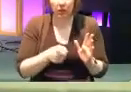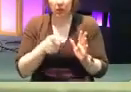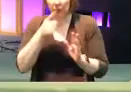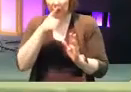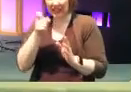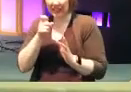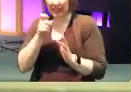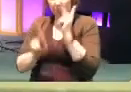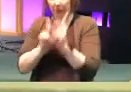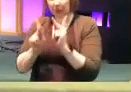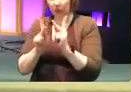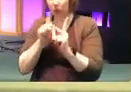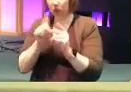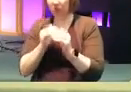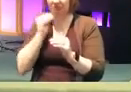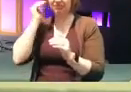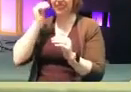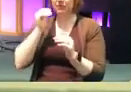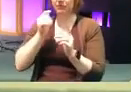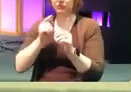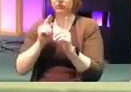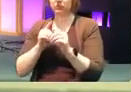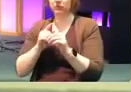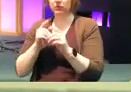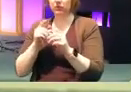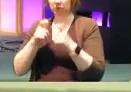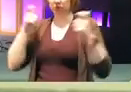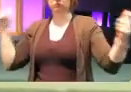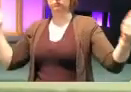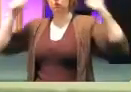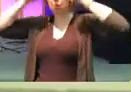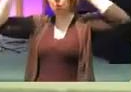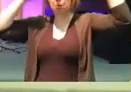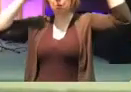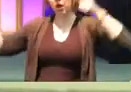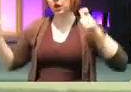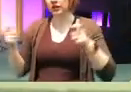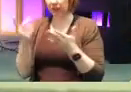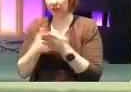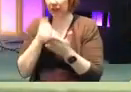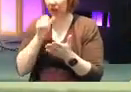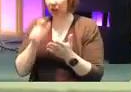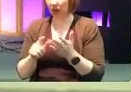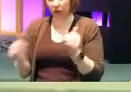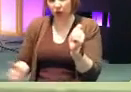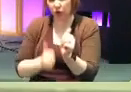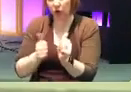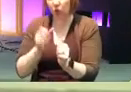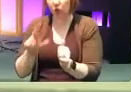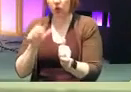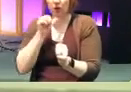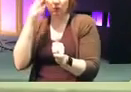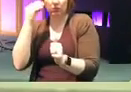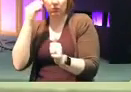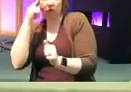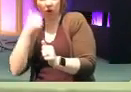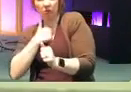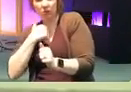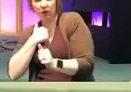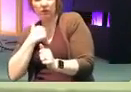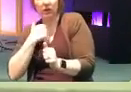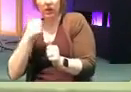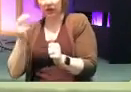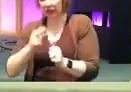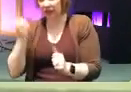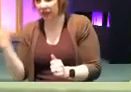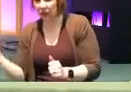that have taken it to the extremes doesn't mean that it's something that we should never pursue or never talk about and never experience for ourselves. And again, the